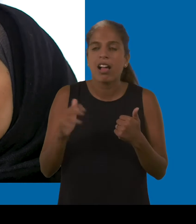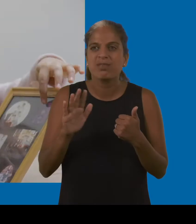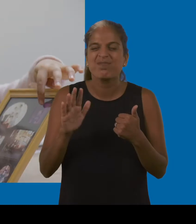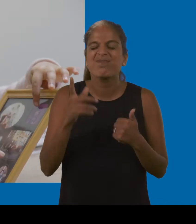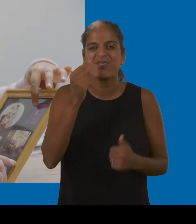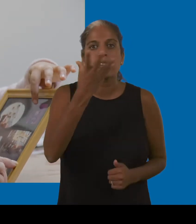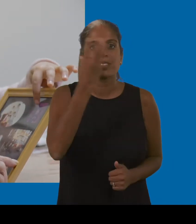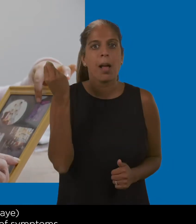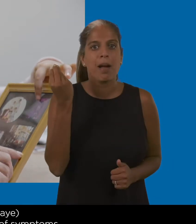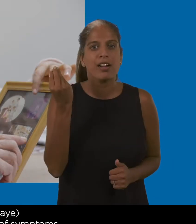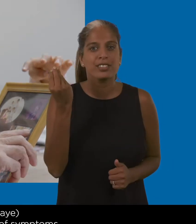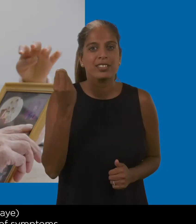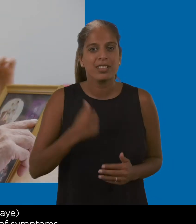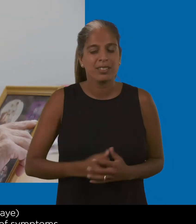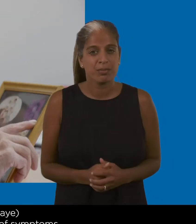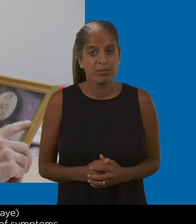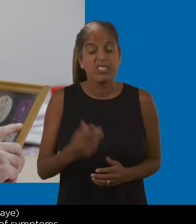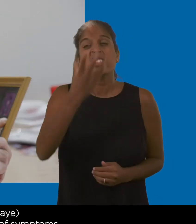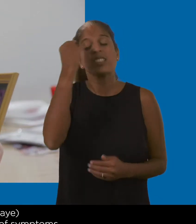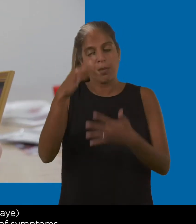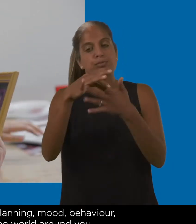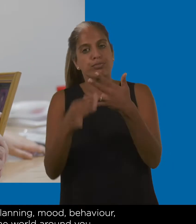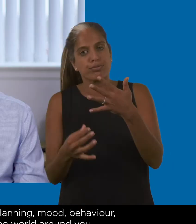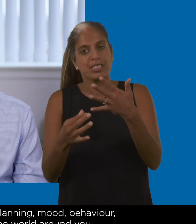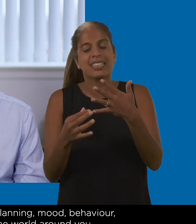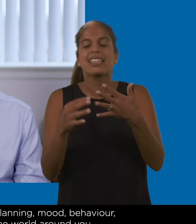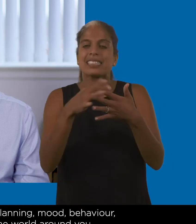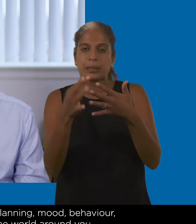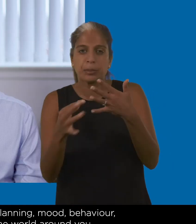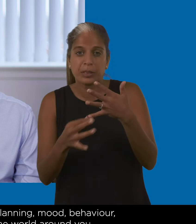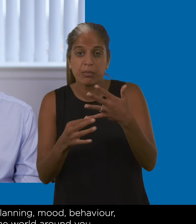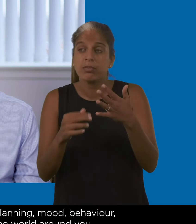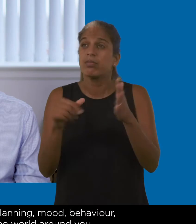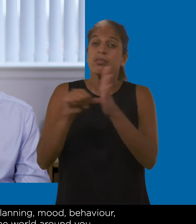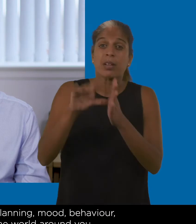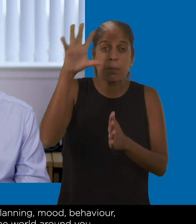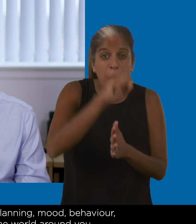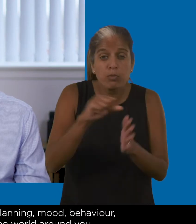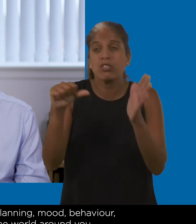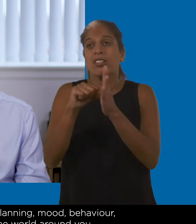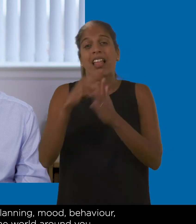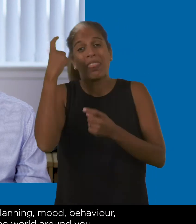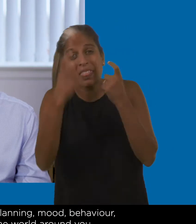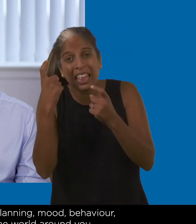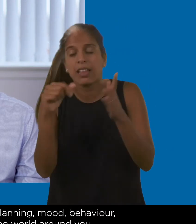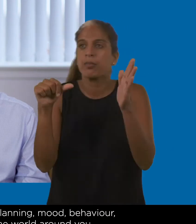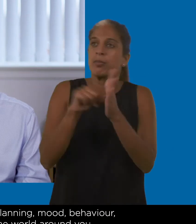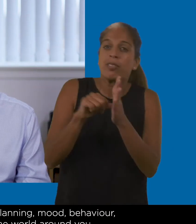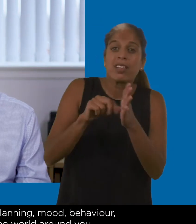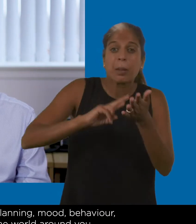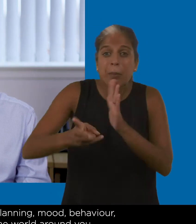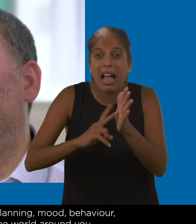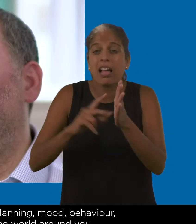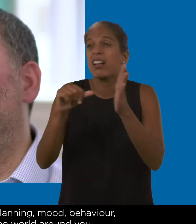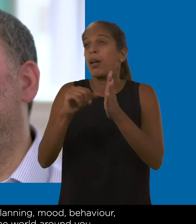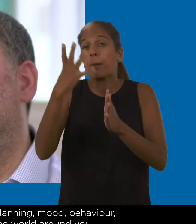dementia. Dementia is a collection of symptoms which can affect memory, thinking, planning, mood,